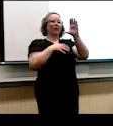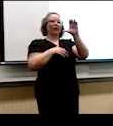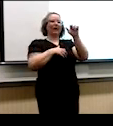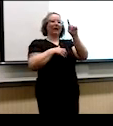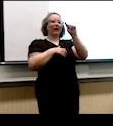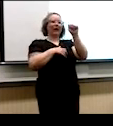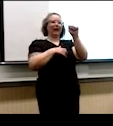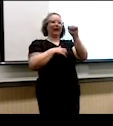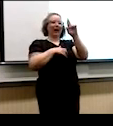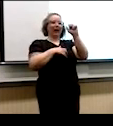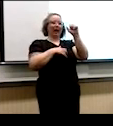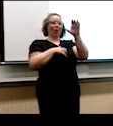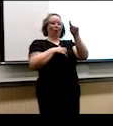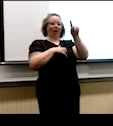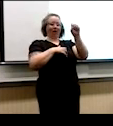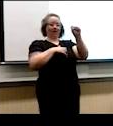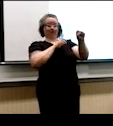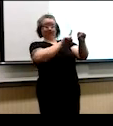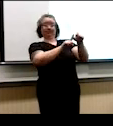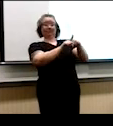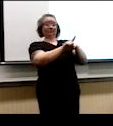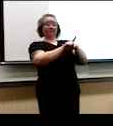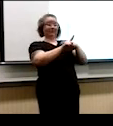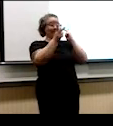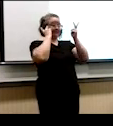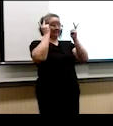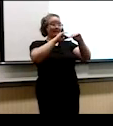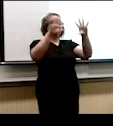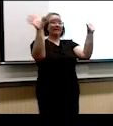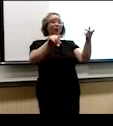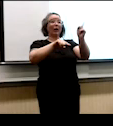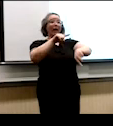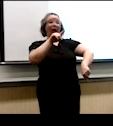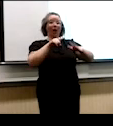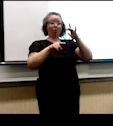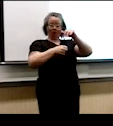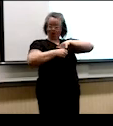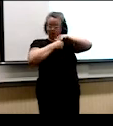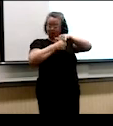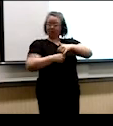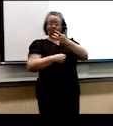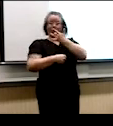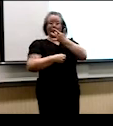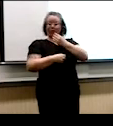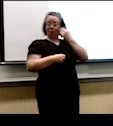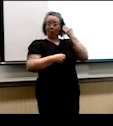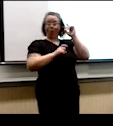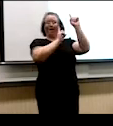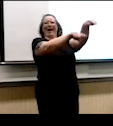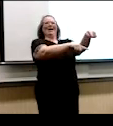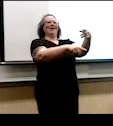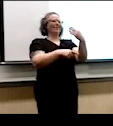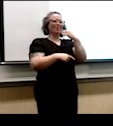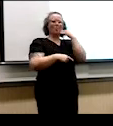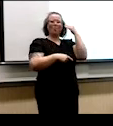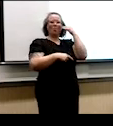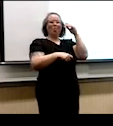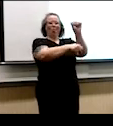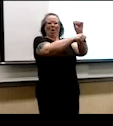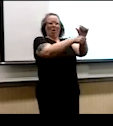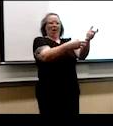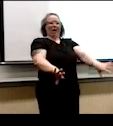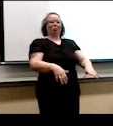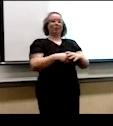his lack of participation in work. He was living independently. This man knew how to take a taxi to get around